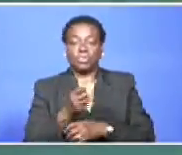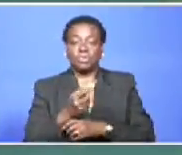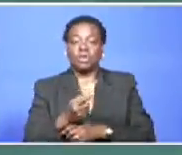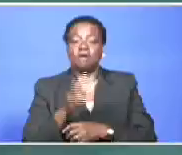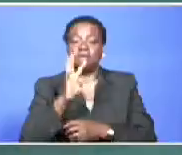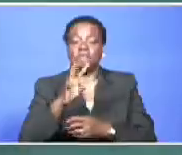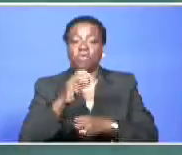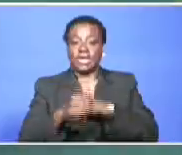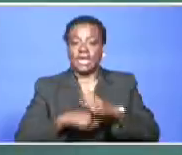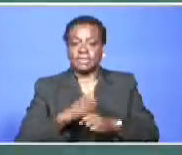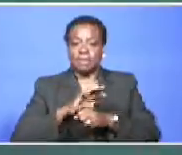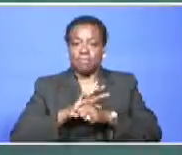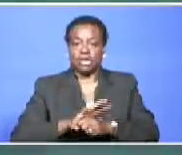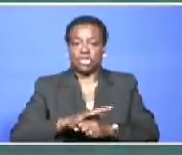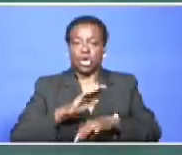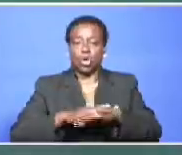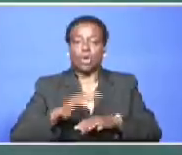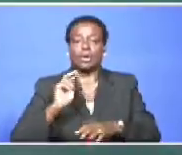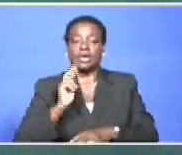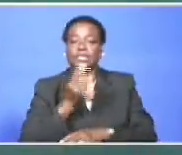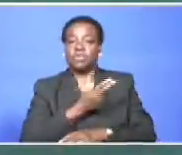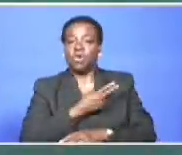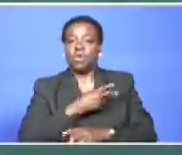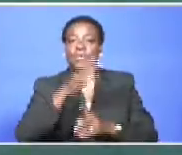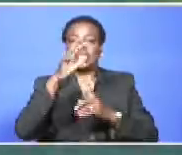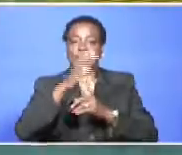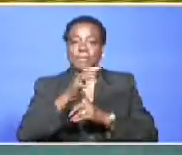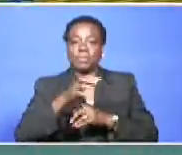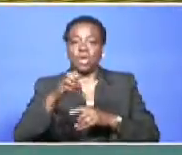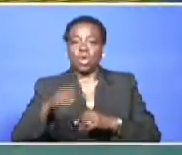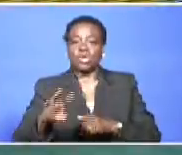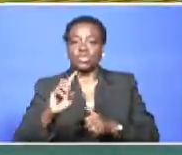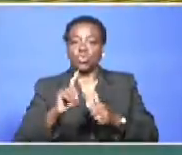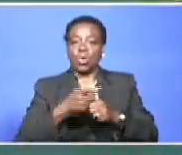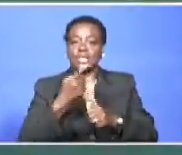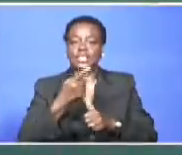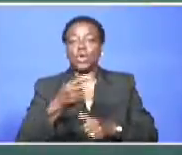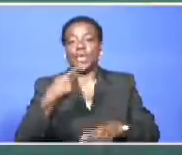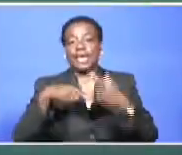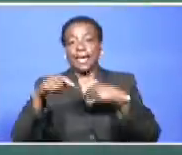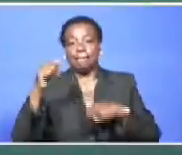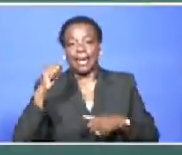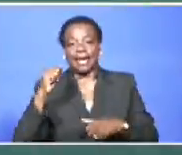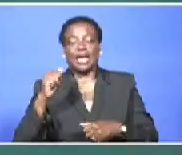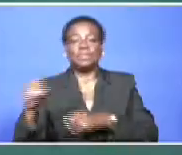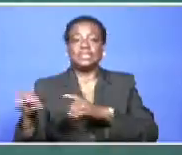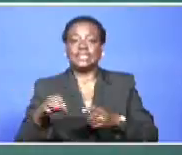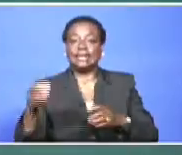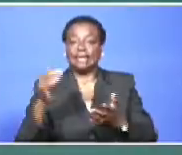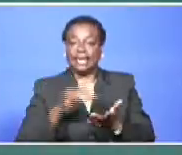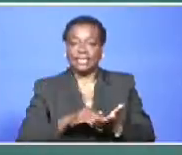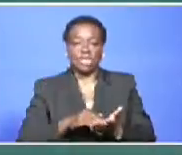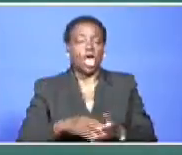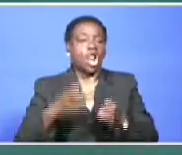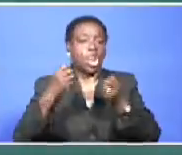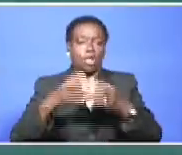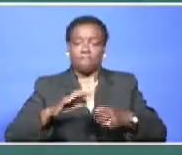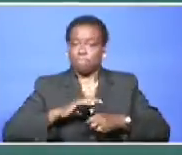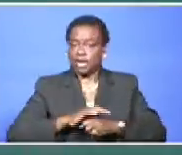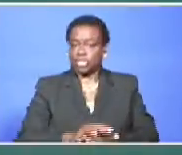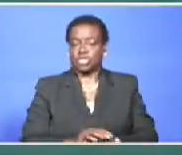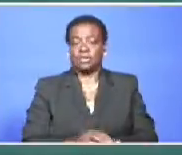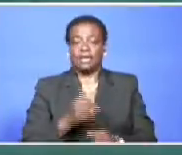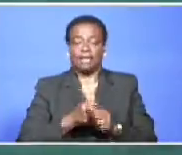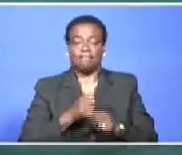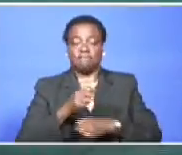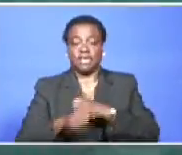been the pressure on us. Saying that we've been champions, we lost once, but we came right back and we did it again. So it's a lot of pressure going into Grifter each year. I think going